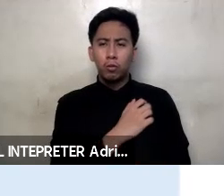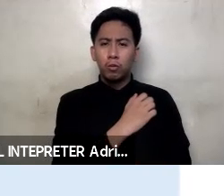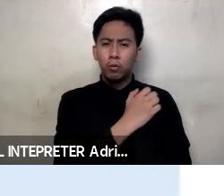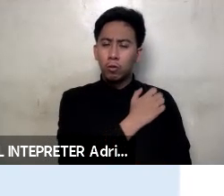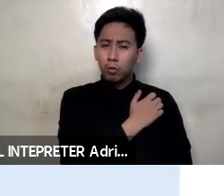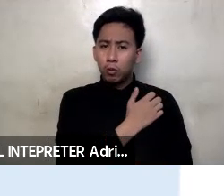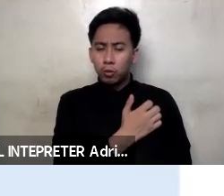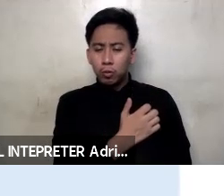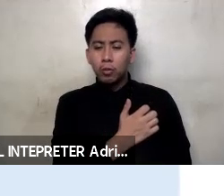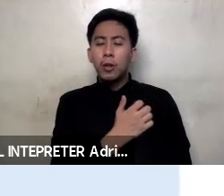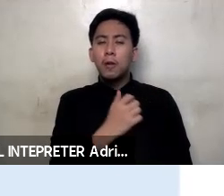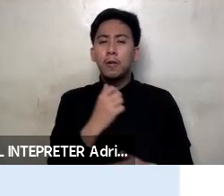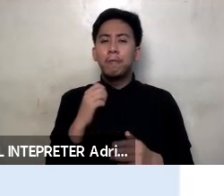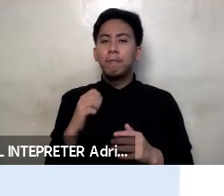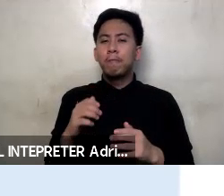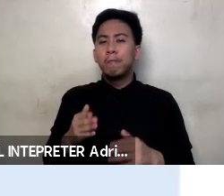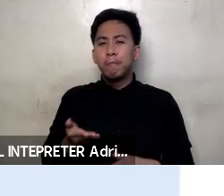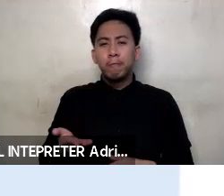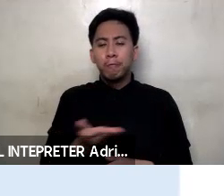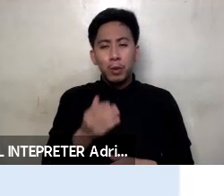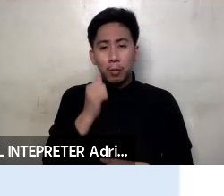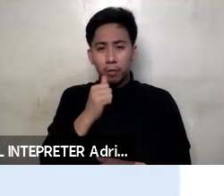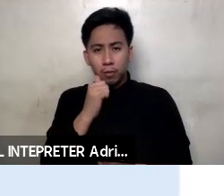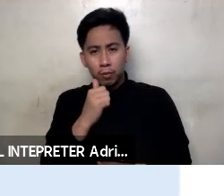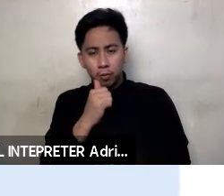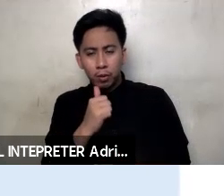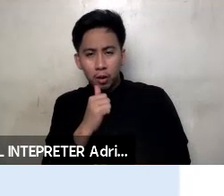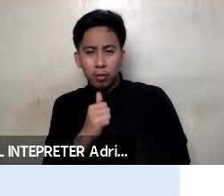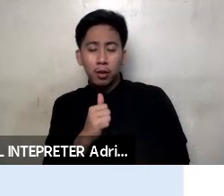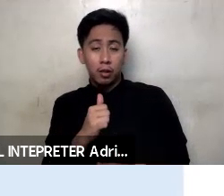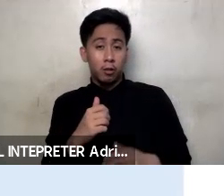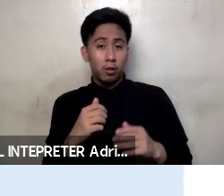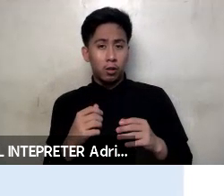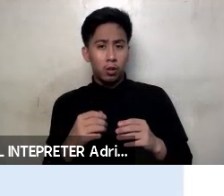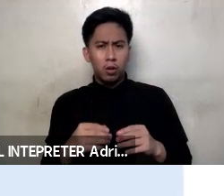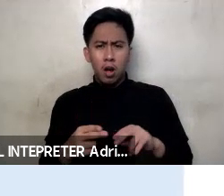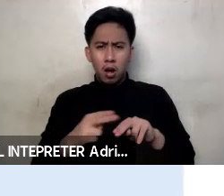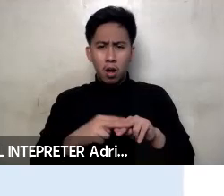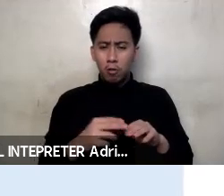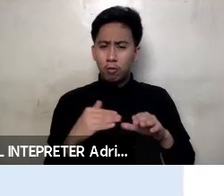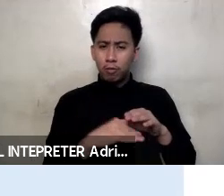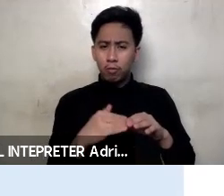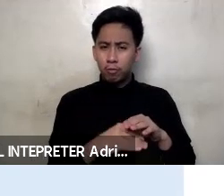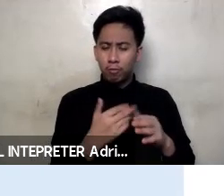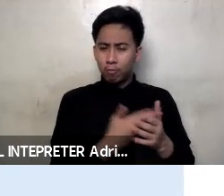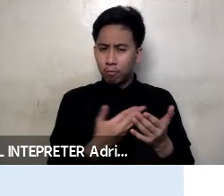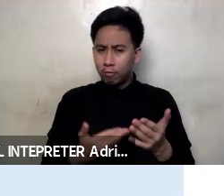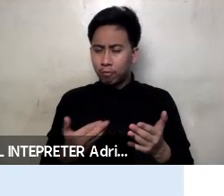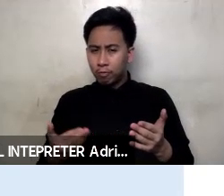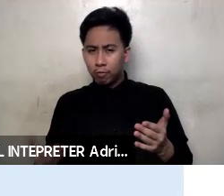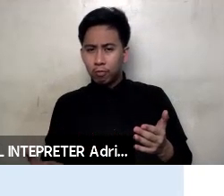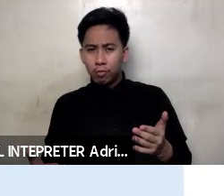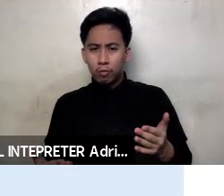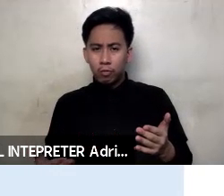their capacities, increasing their access to and control over resources and